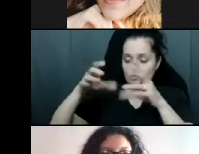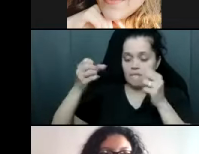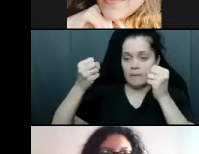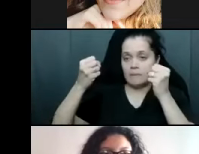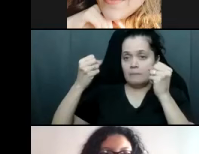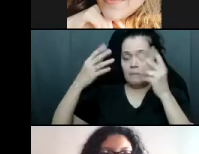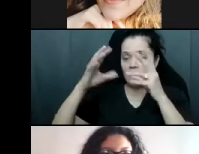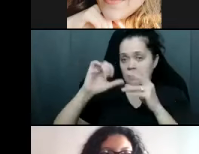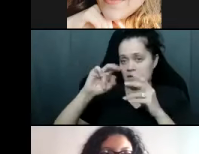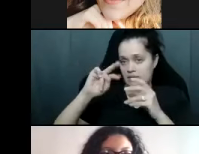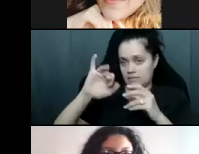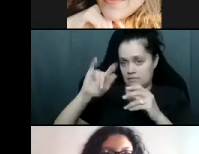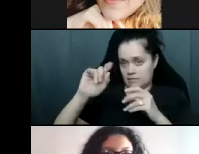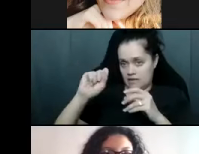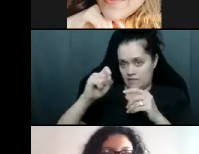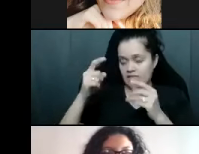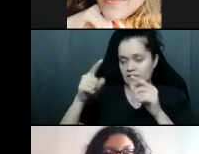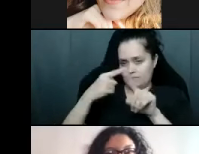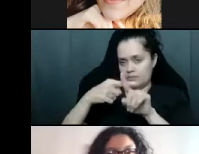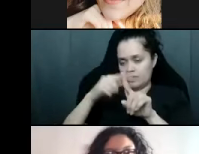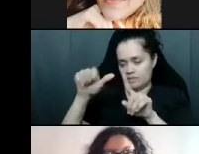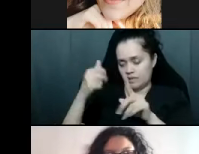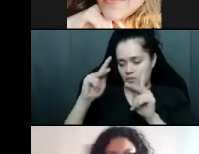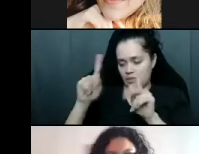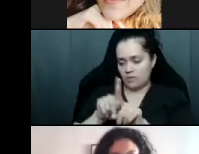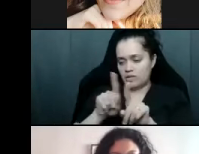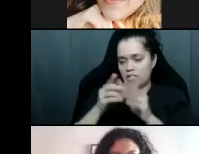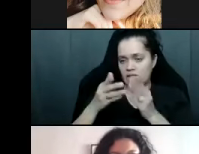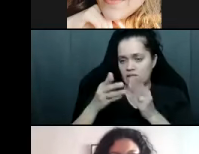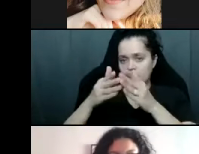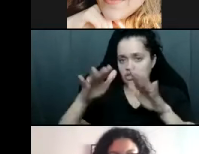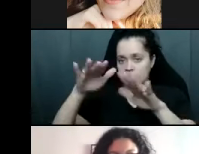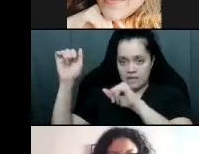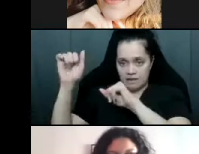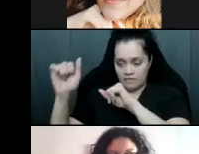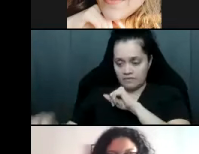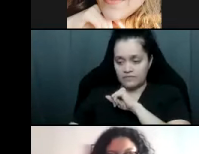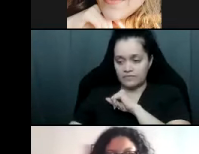convicts plus others, and then the ships left,